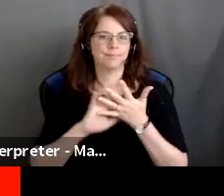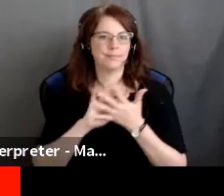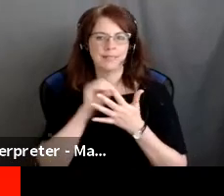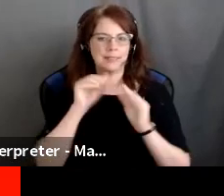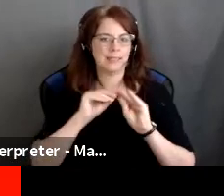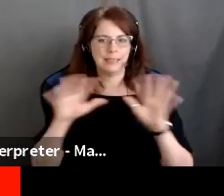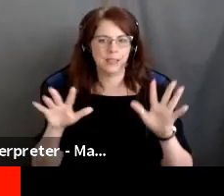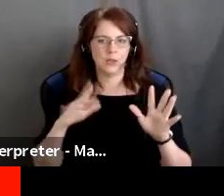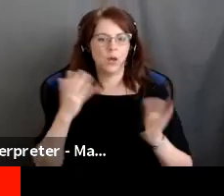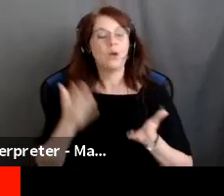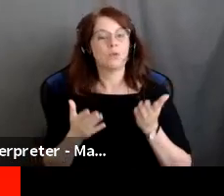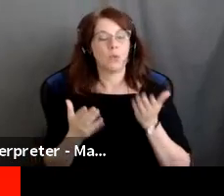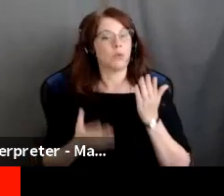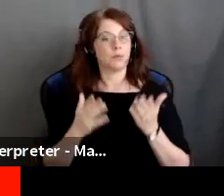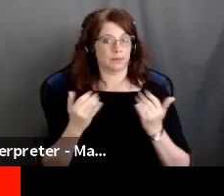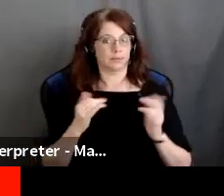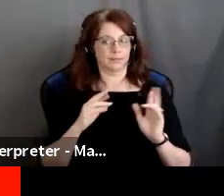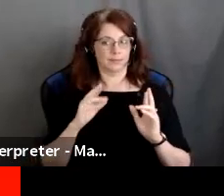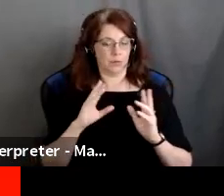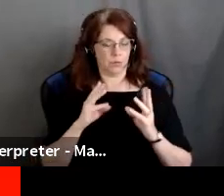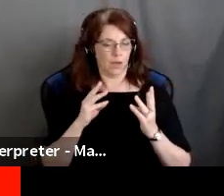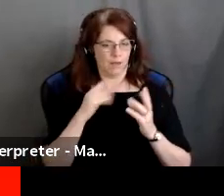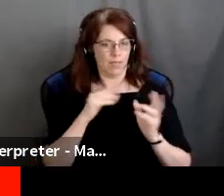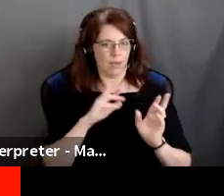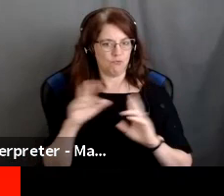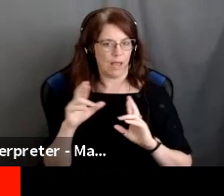I'll probably have that already for the